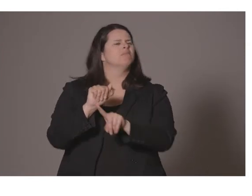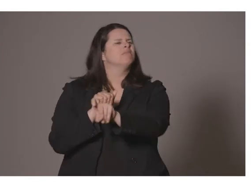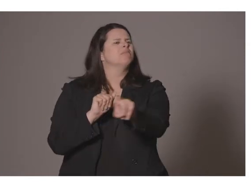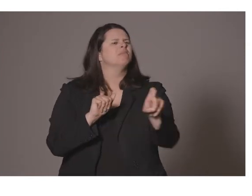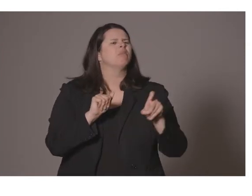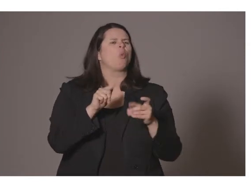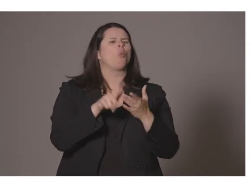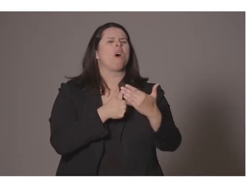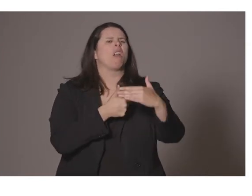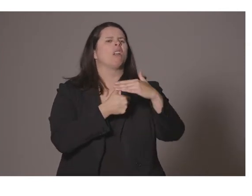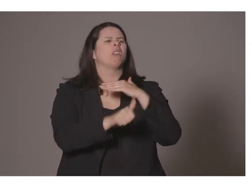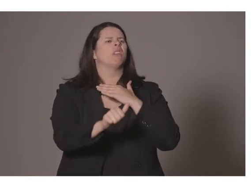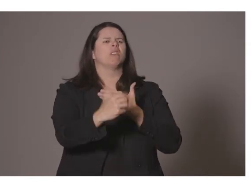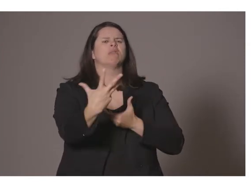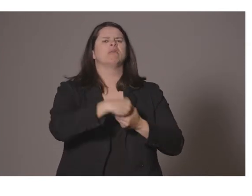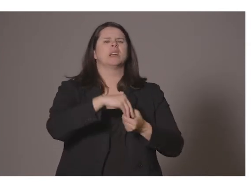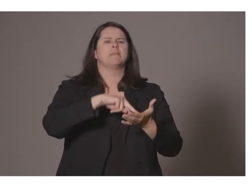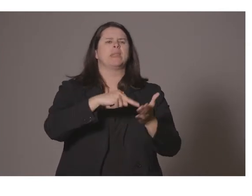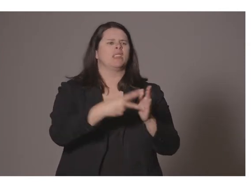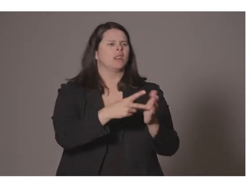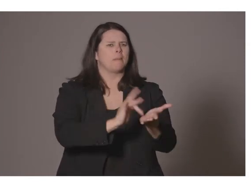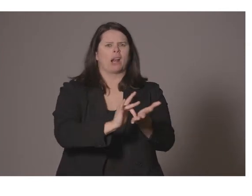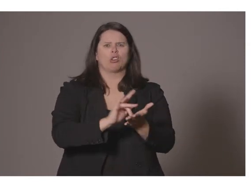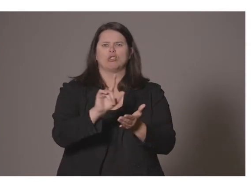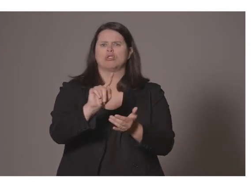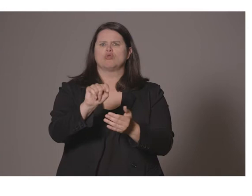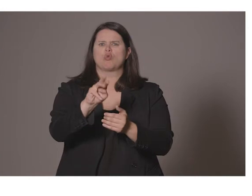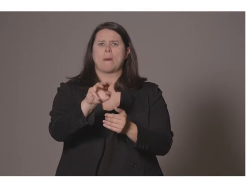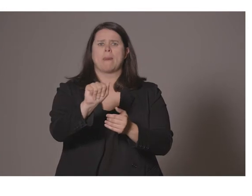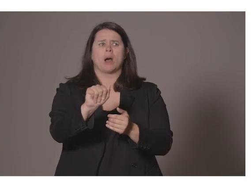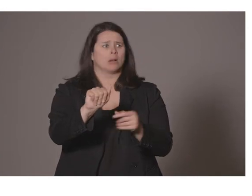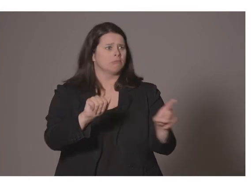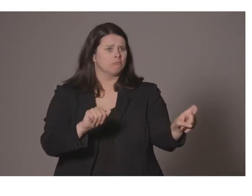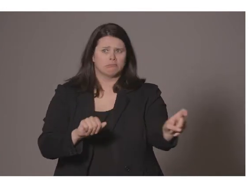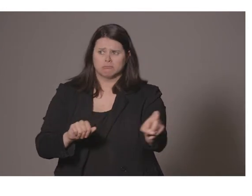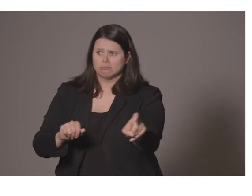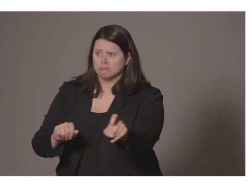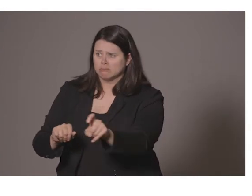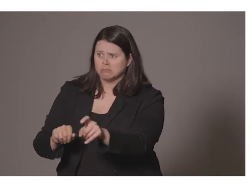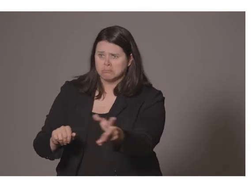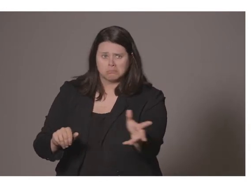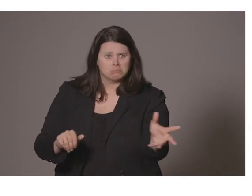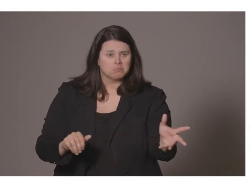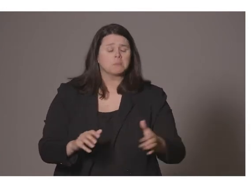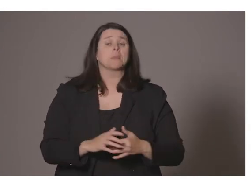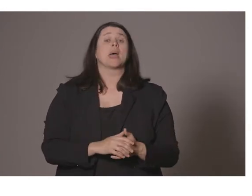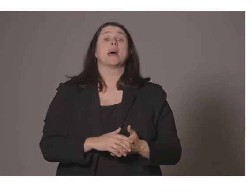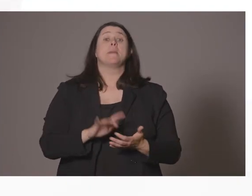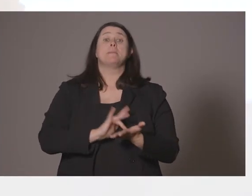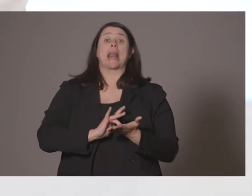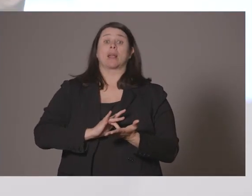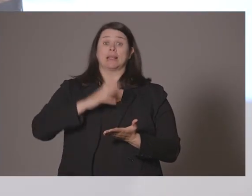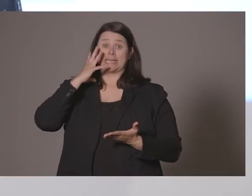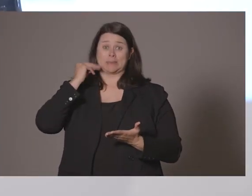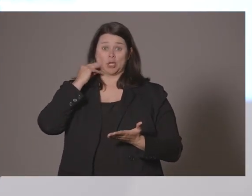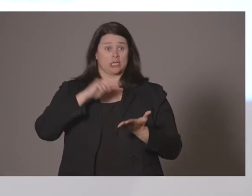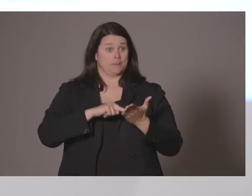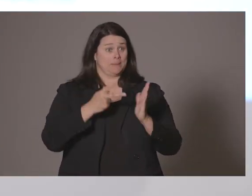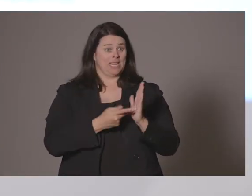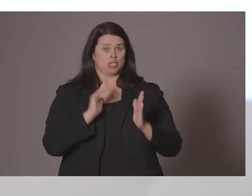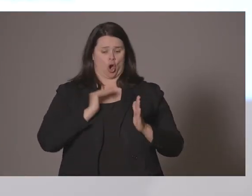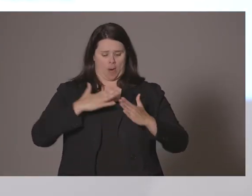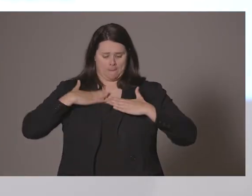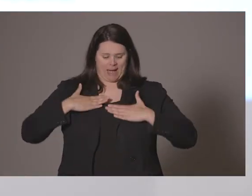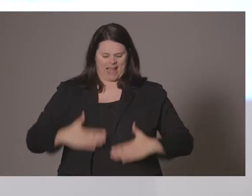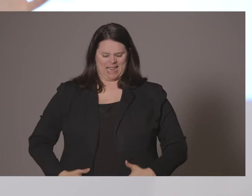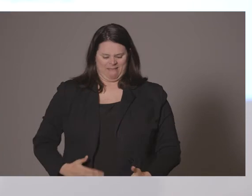included under the medical trauma umbrella. Medical experiences where our bodies fail us or betray